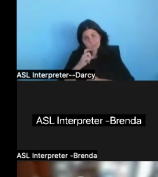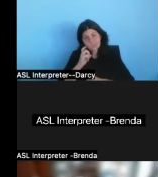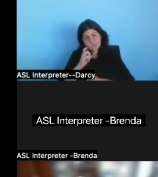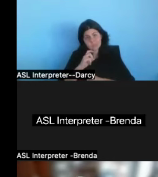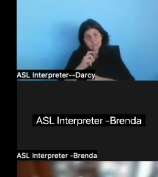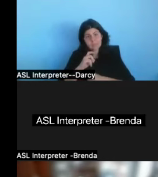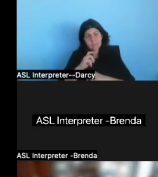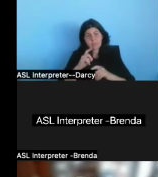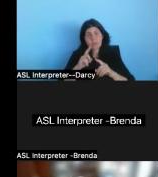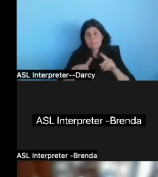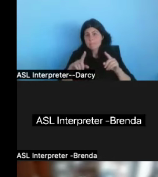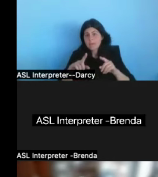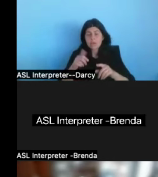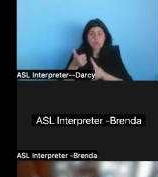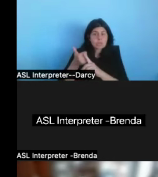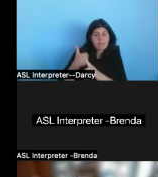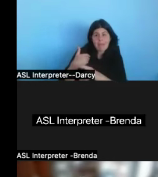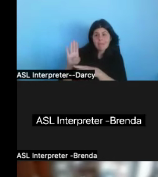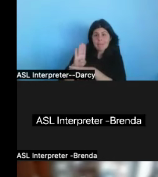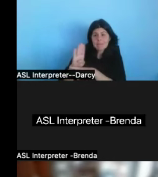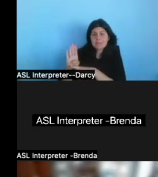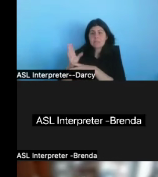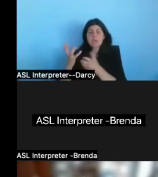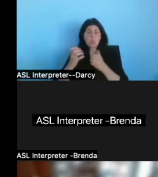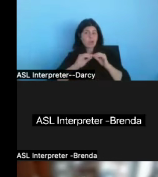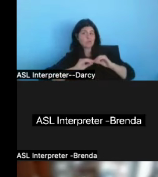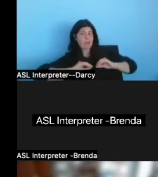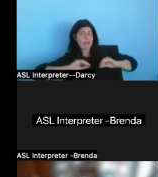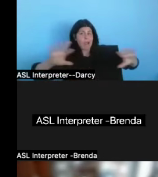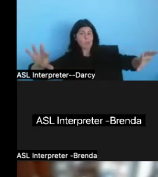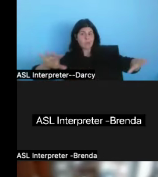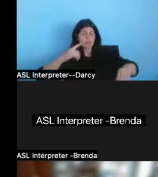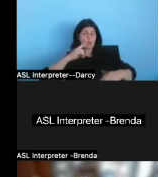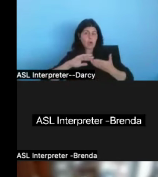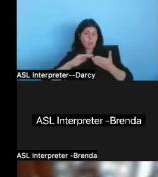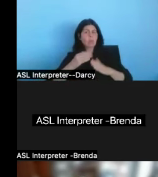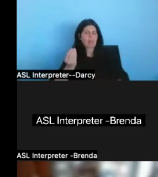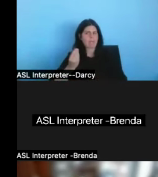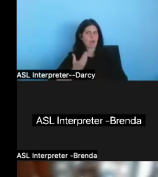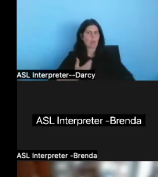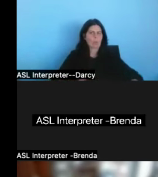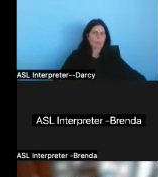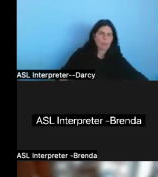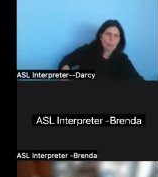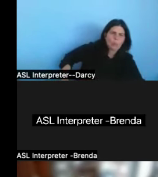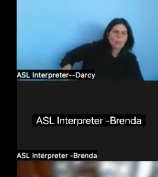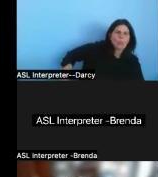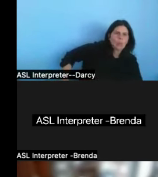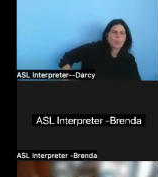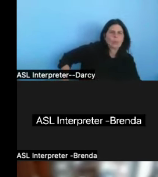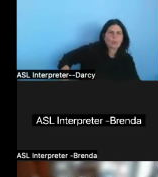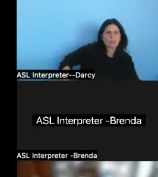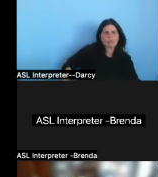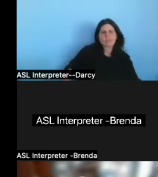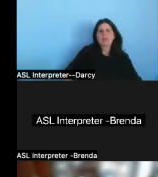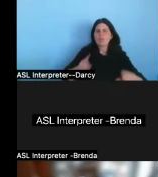and you're getting them for your outreach to your community, then let us know. This ordering form also will